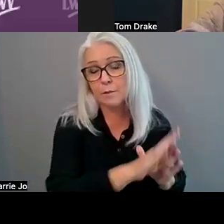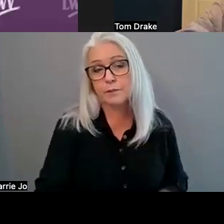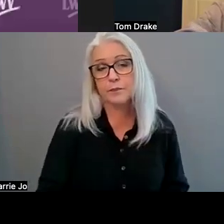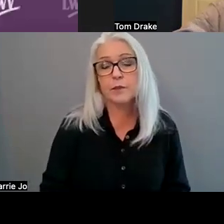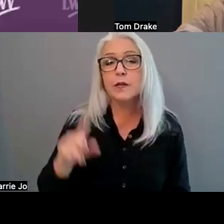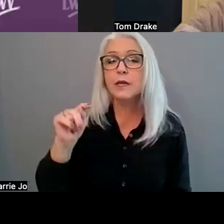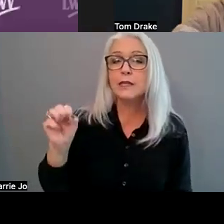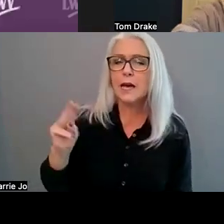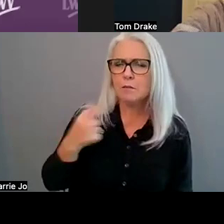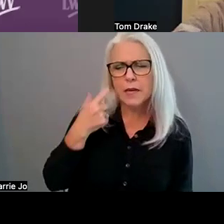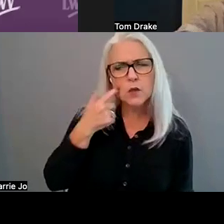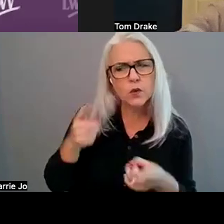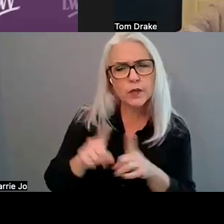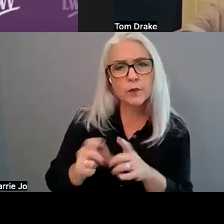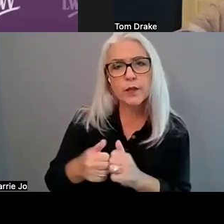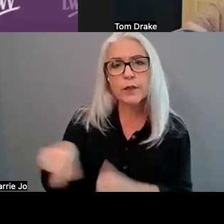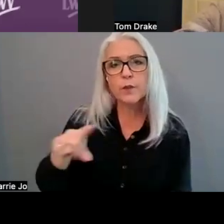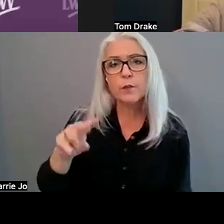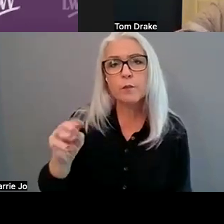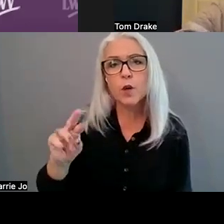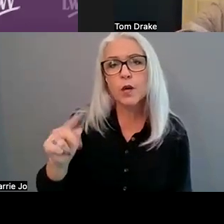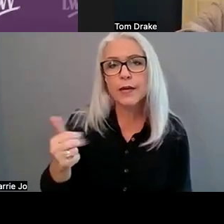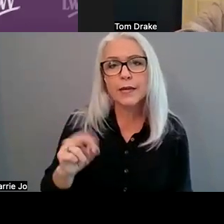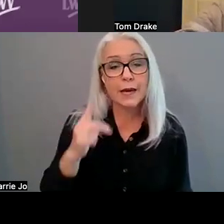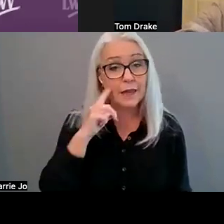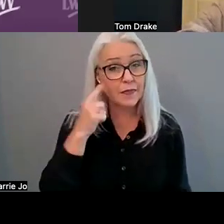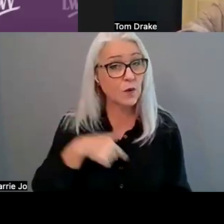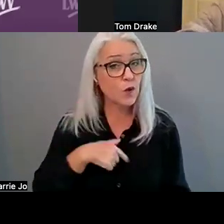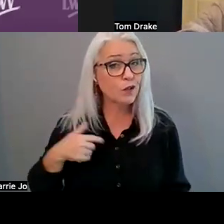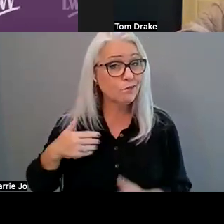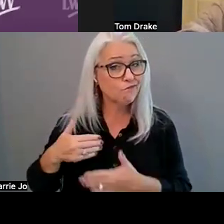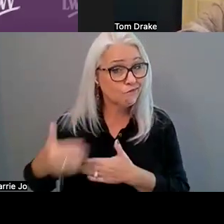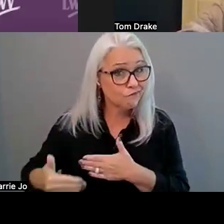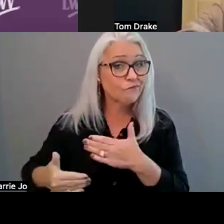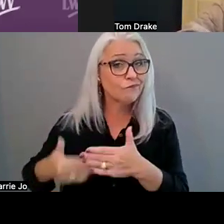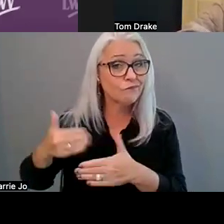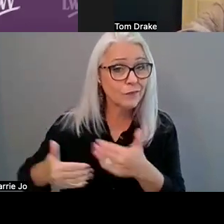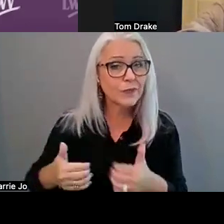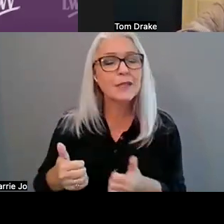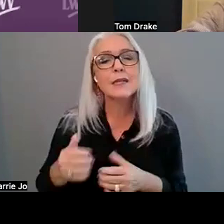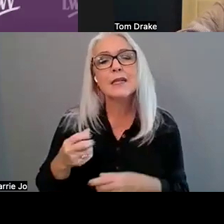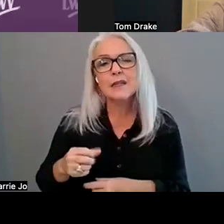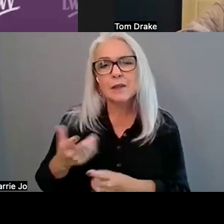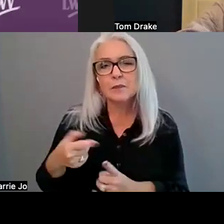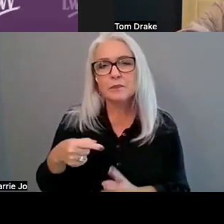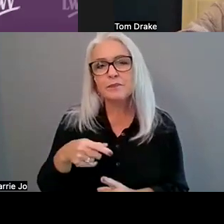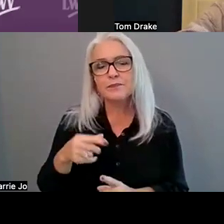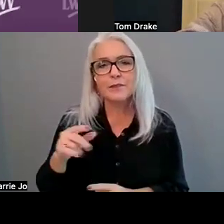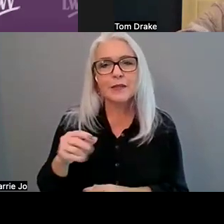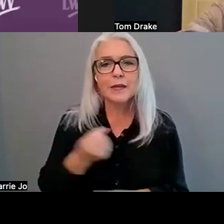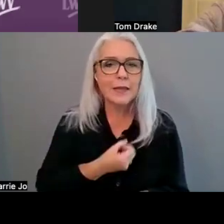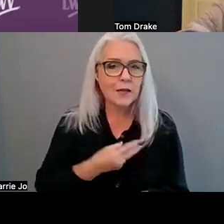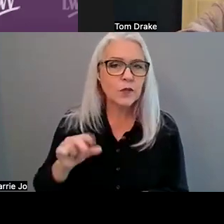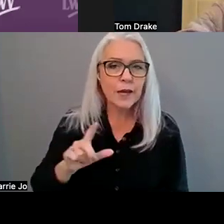with Morgan, and I think Hastings we're moving in the right direction, especially with the Electric Owl project. But I think one of the things that